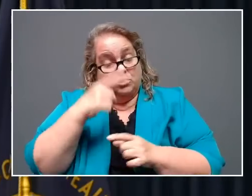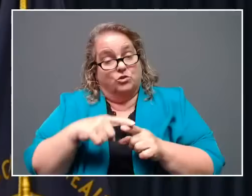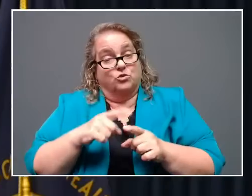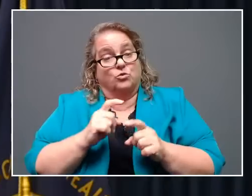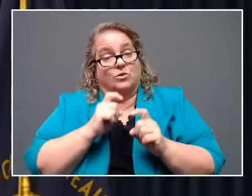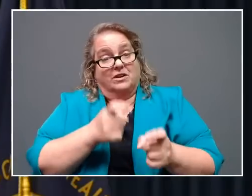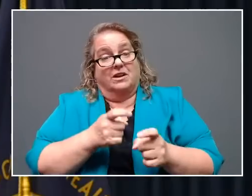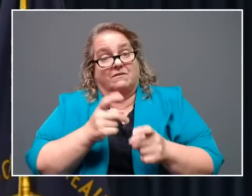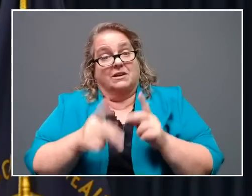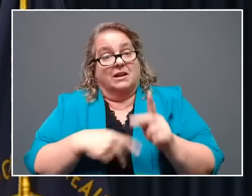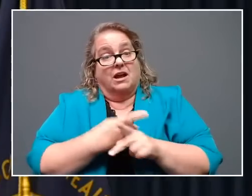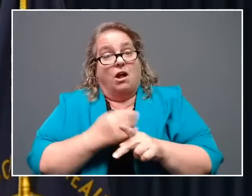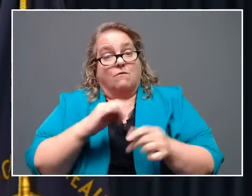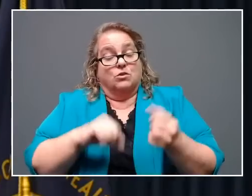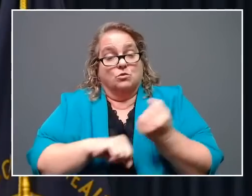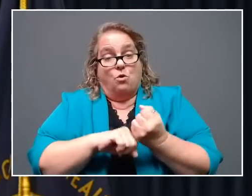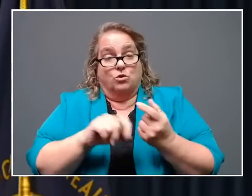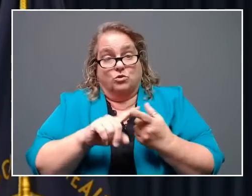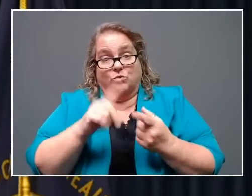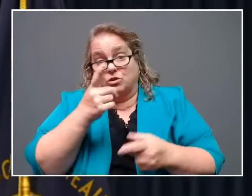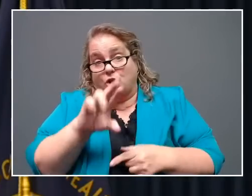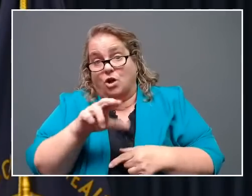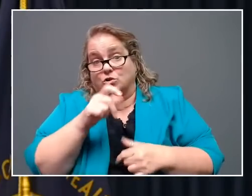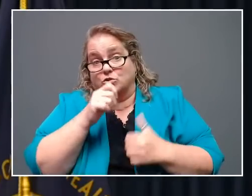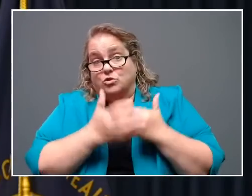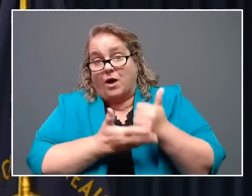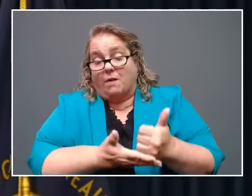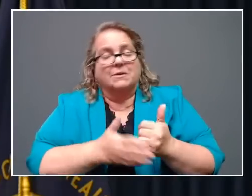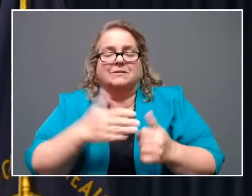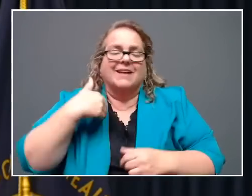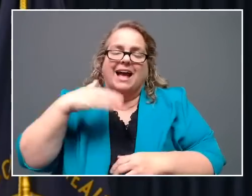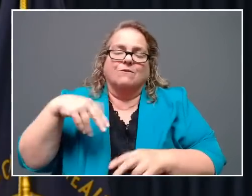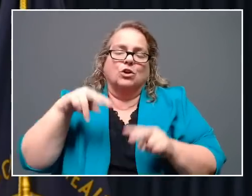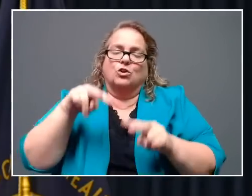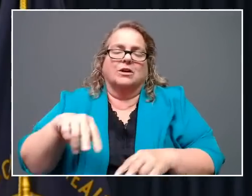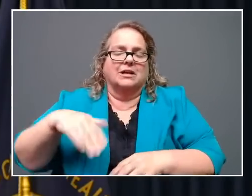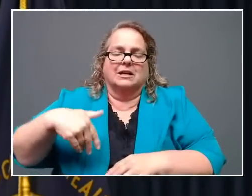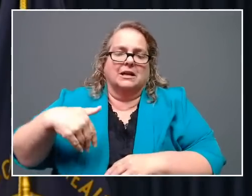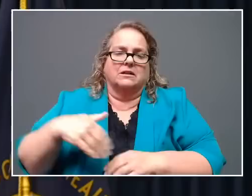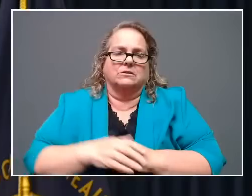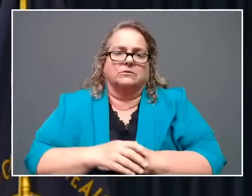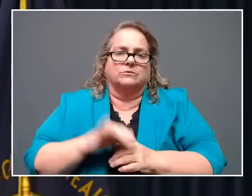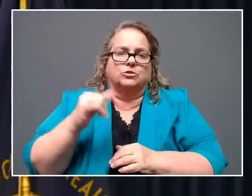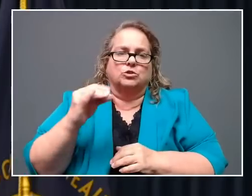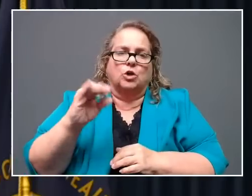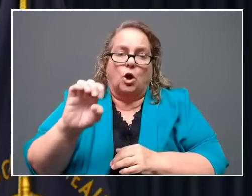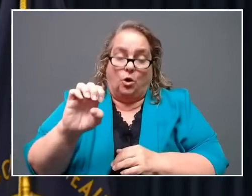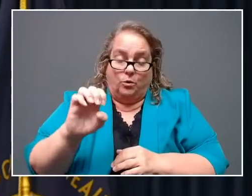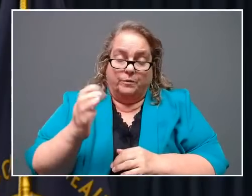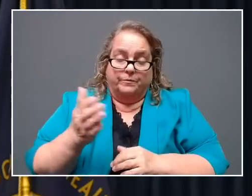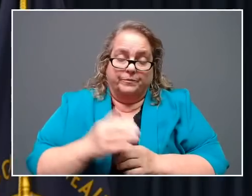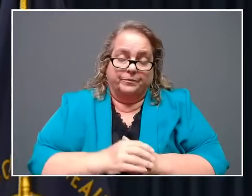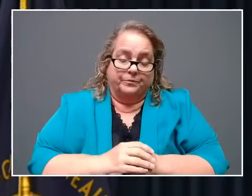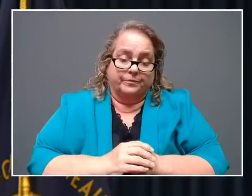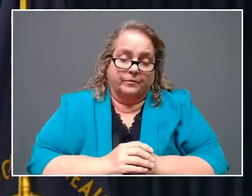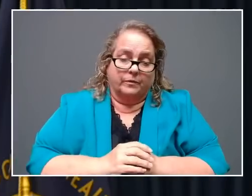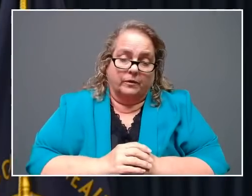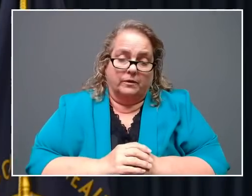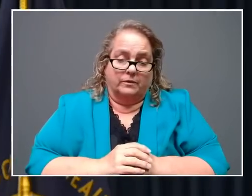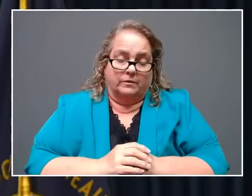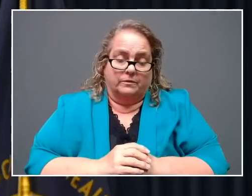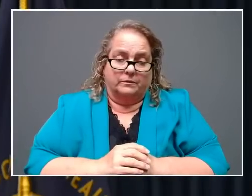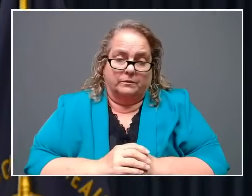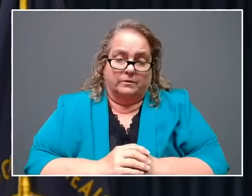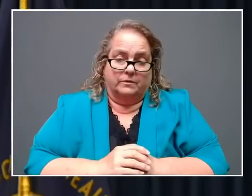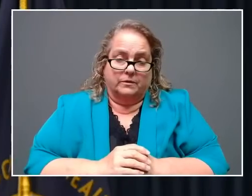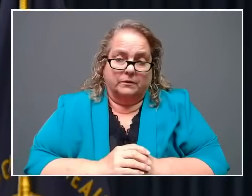Haven't even looked at it yet. Joe Ragusa. Axios is reporting that President Biden plans to meet with governors about Roe